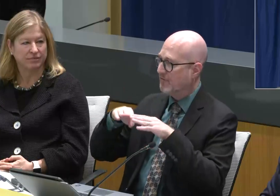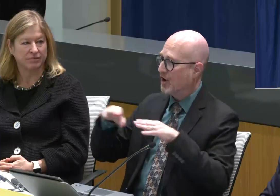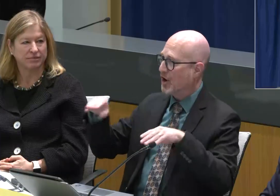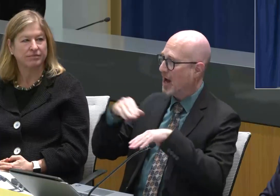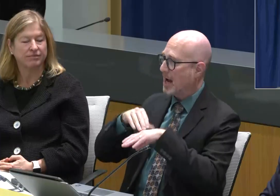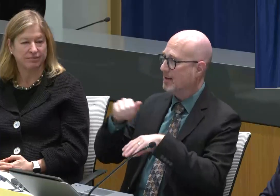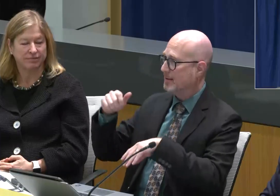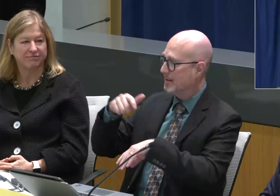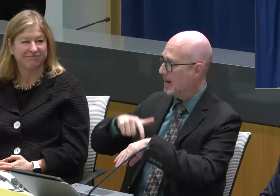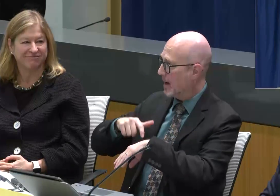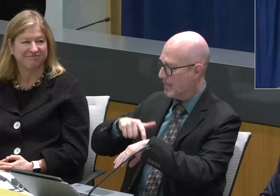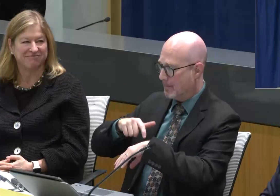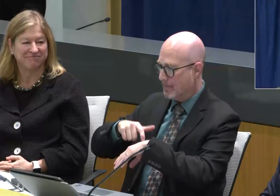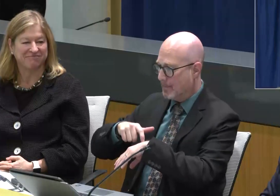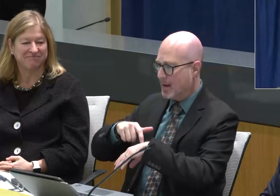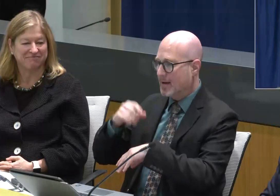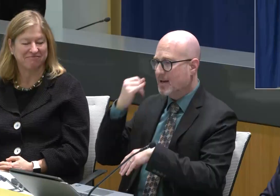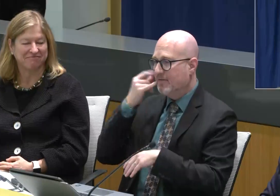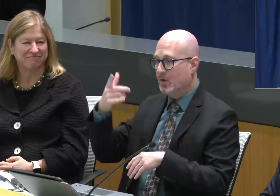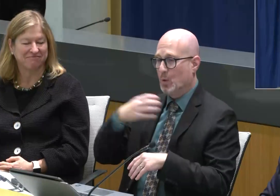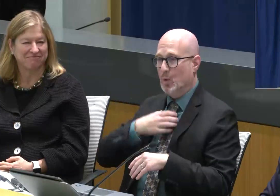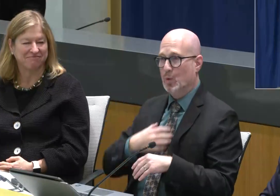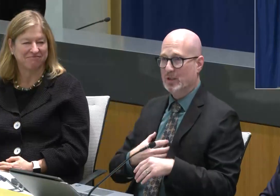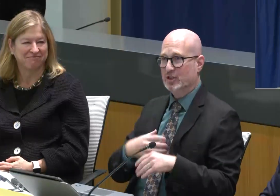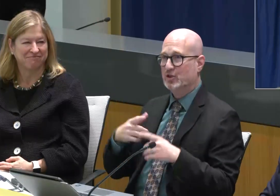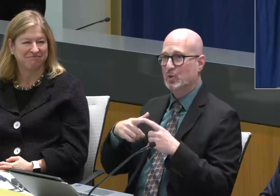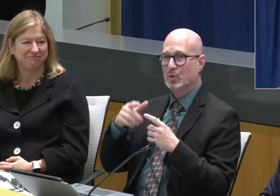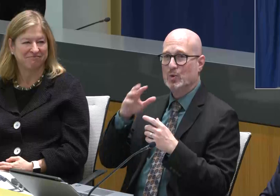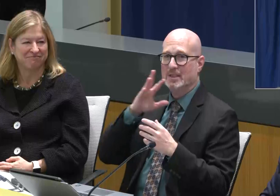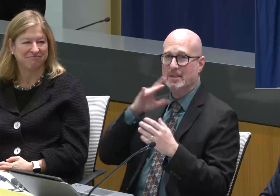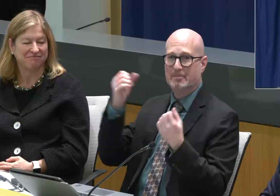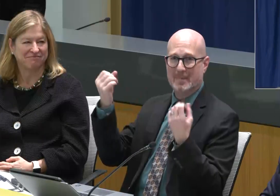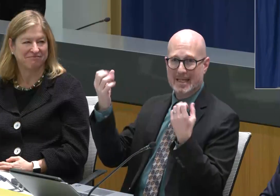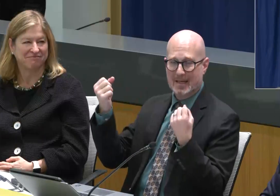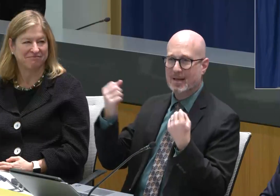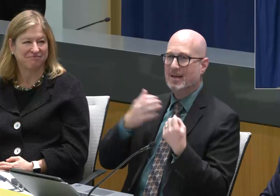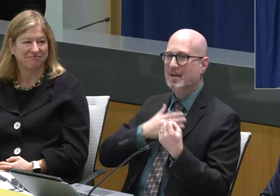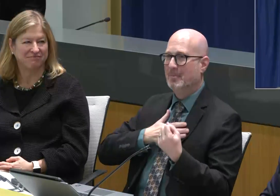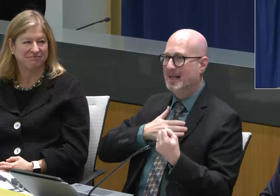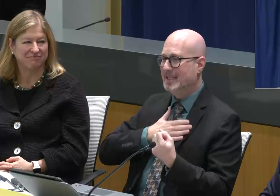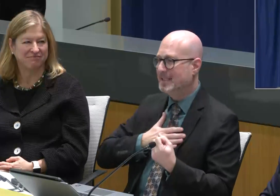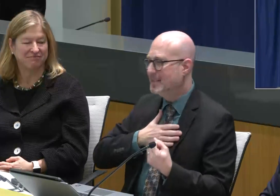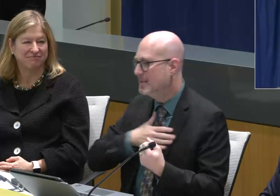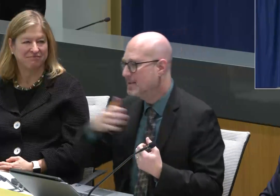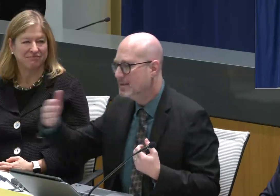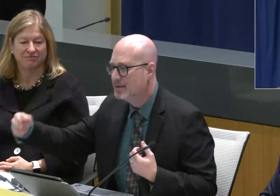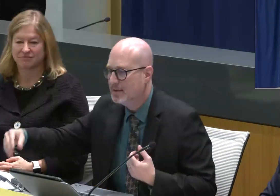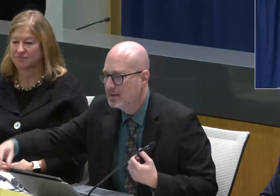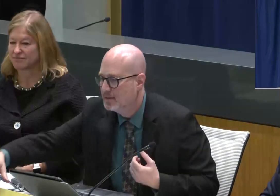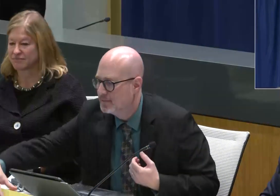only one person has the floor at a time. If you wish to speak,